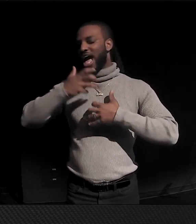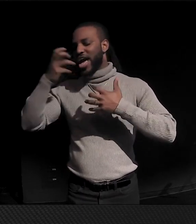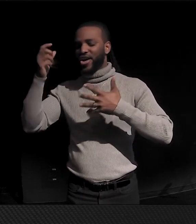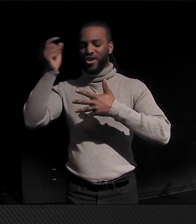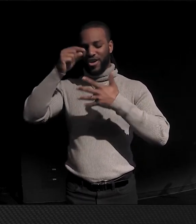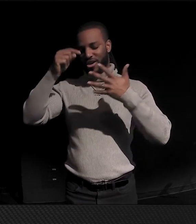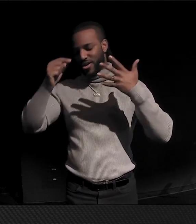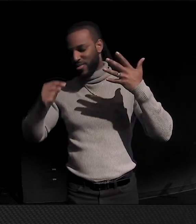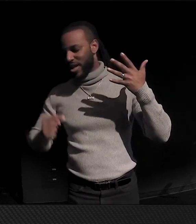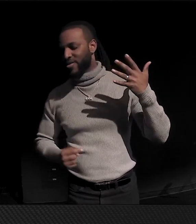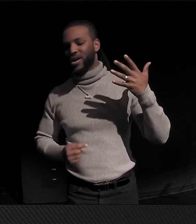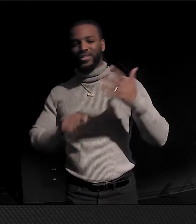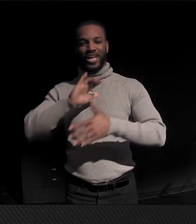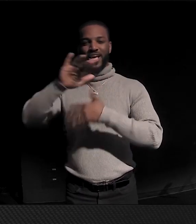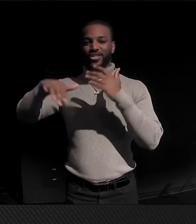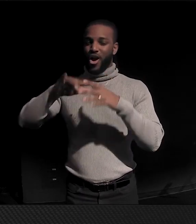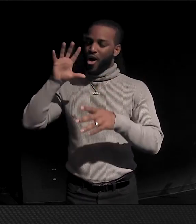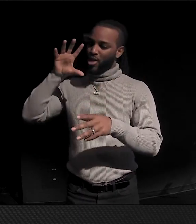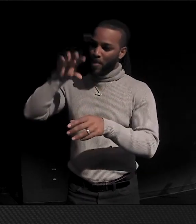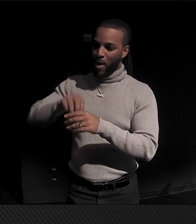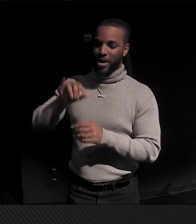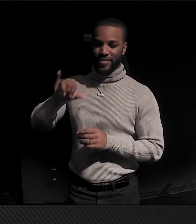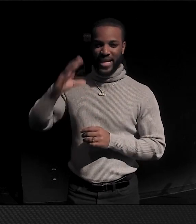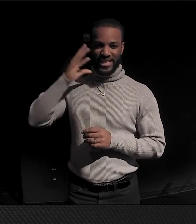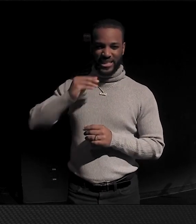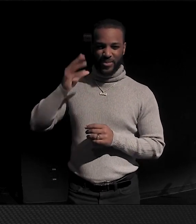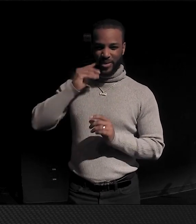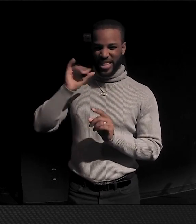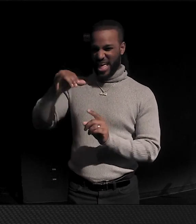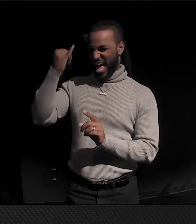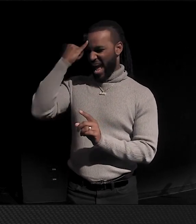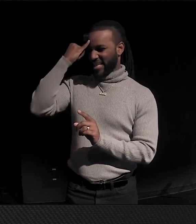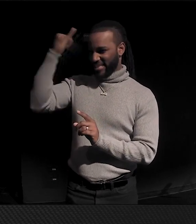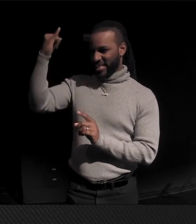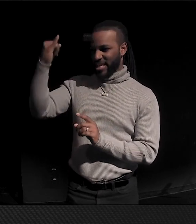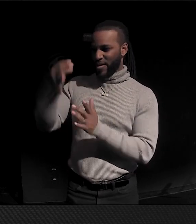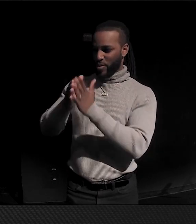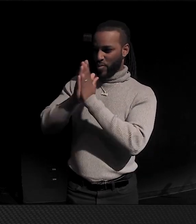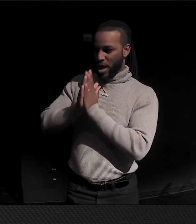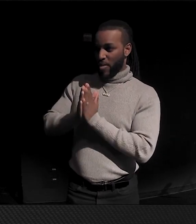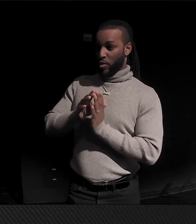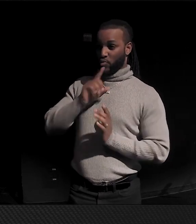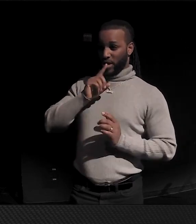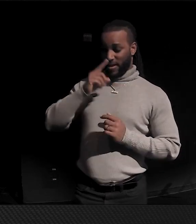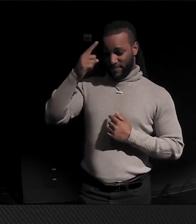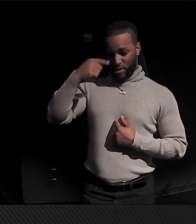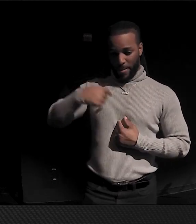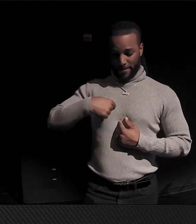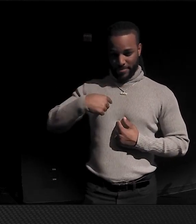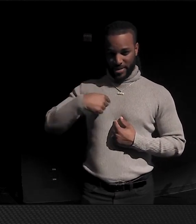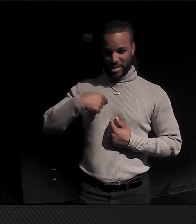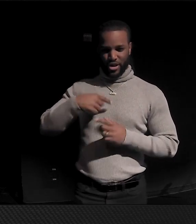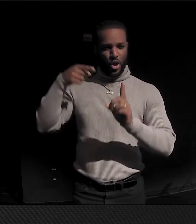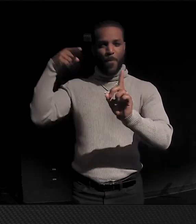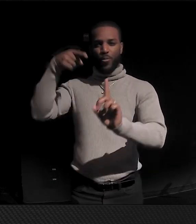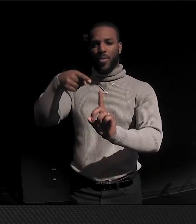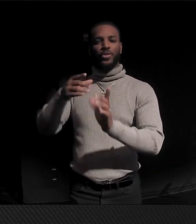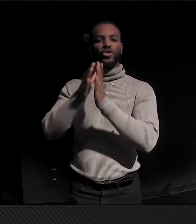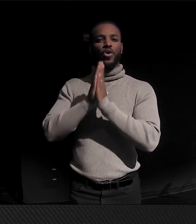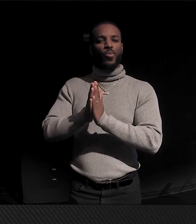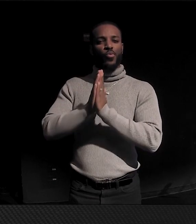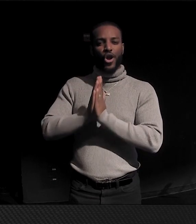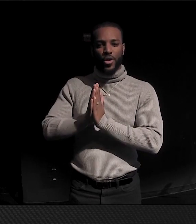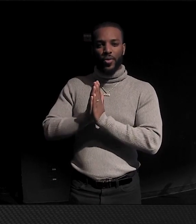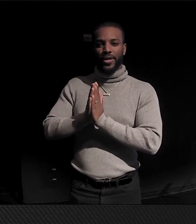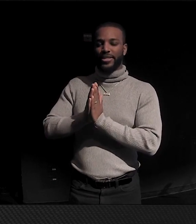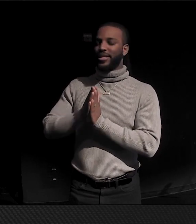whatever else, it's all part of that idea of prayer. But really, for me, the purpose of prayer is to get to